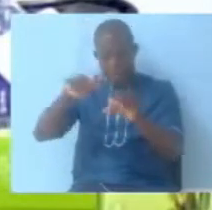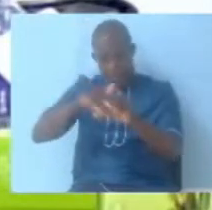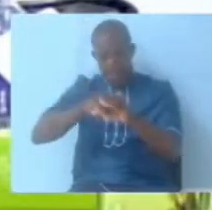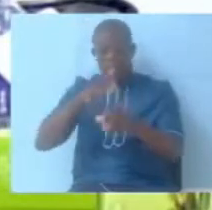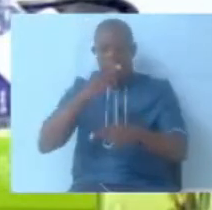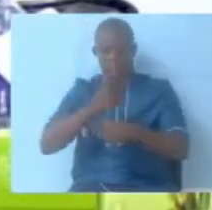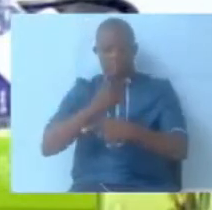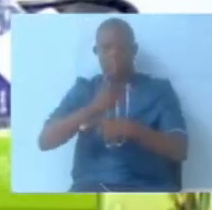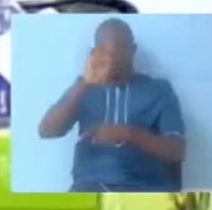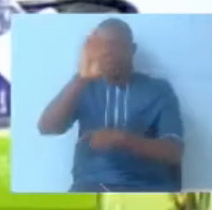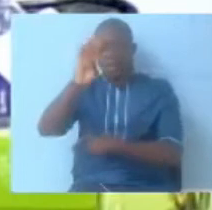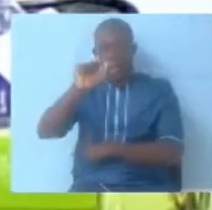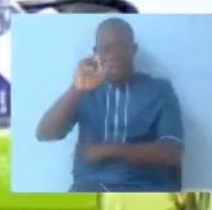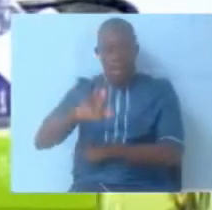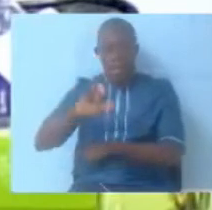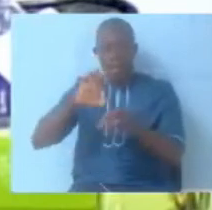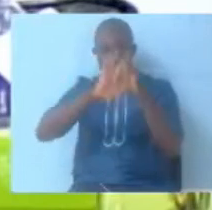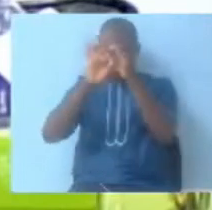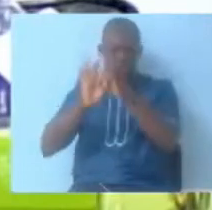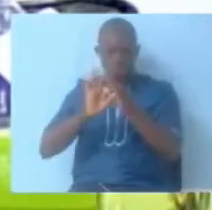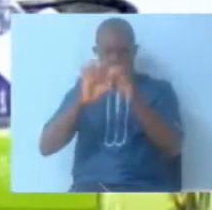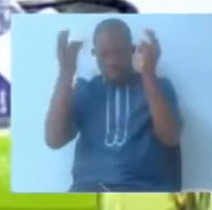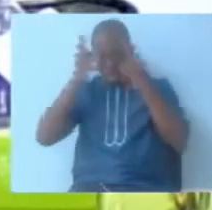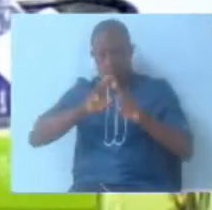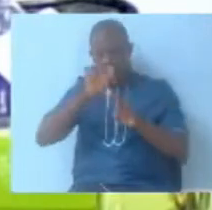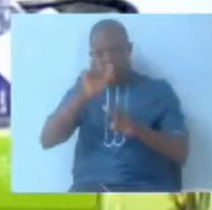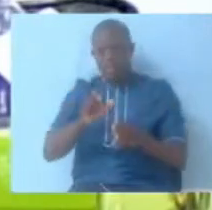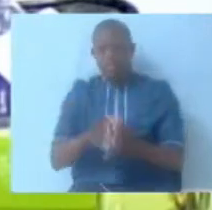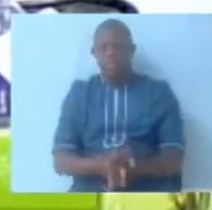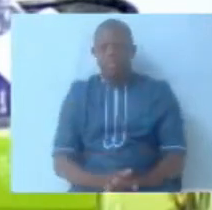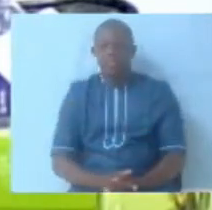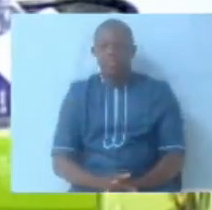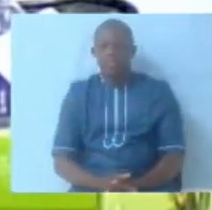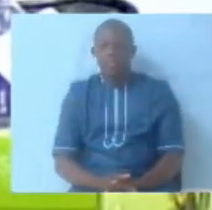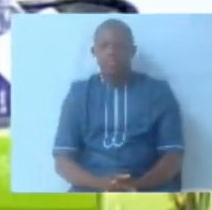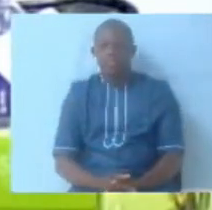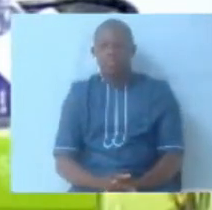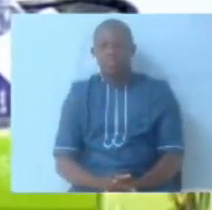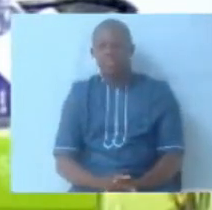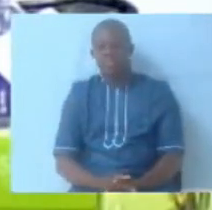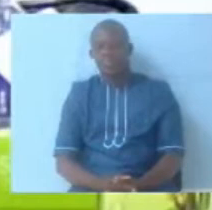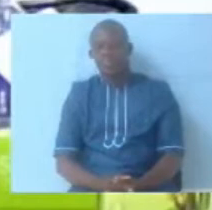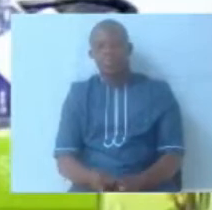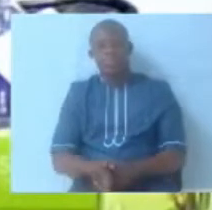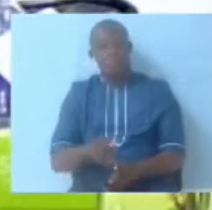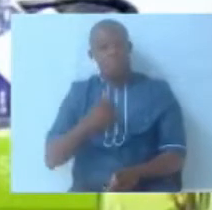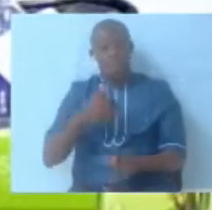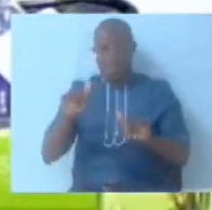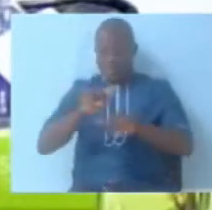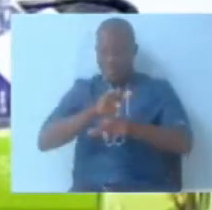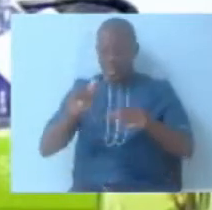hanfonse itana natana dung Gambia bar kitindir bundala. And 2007. I still